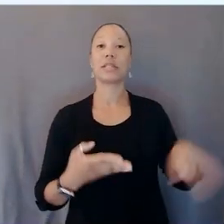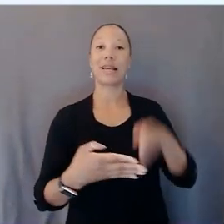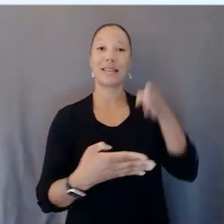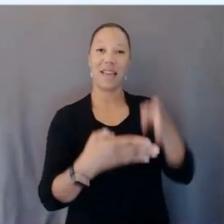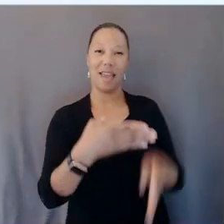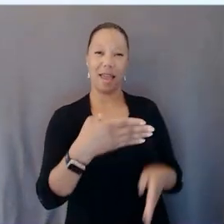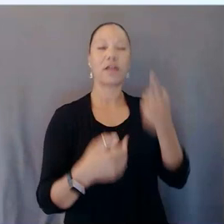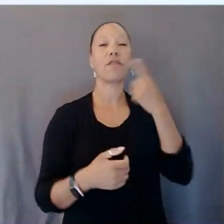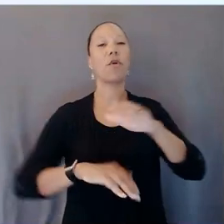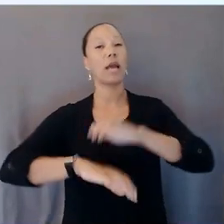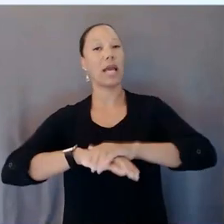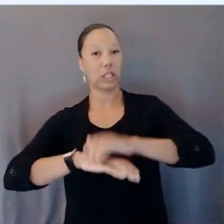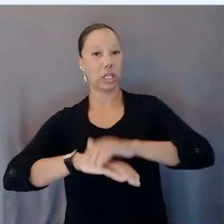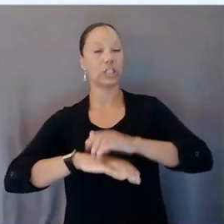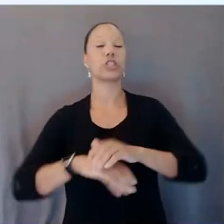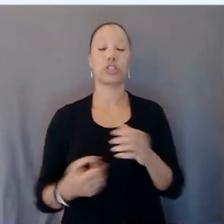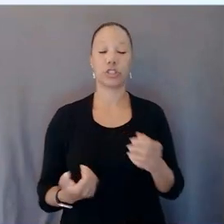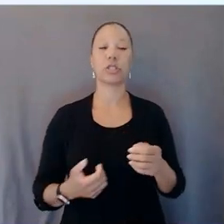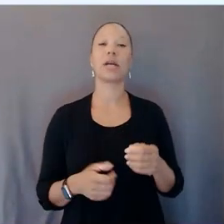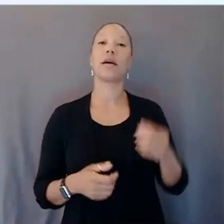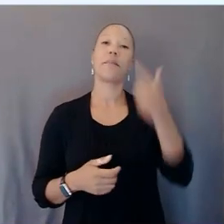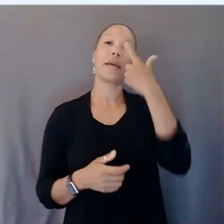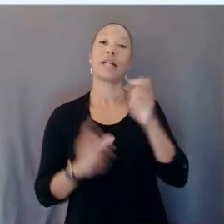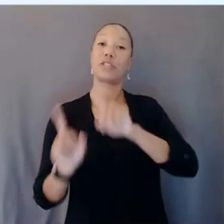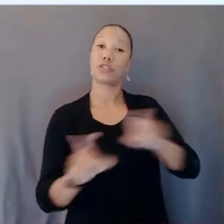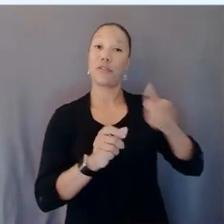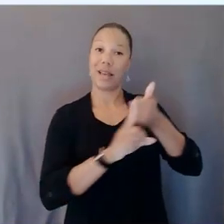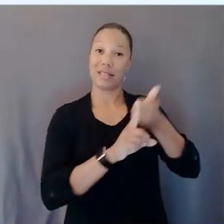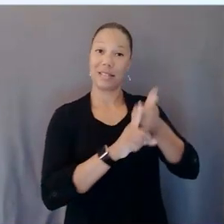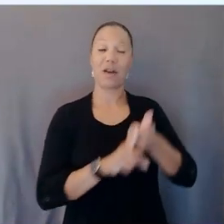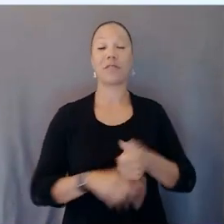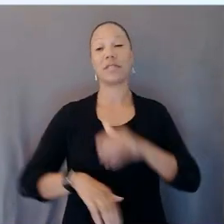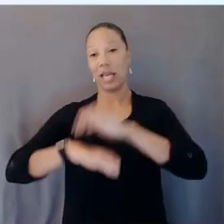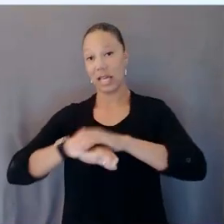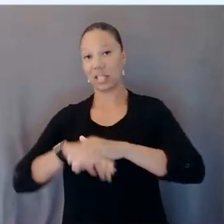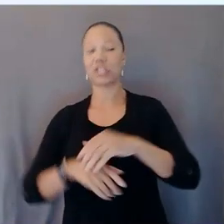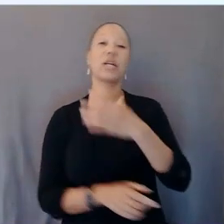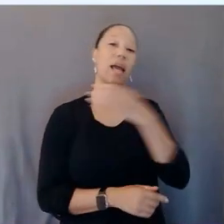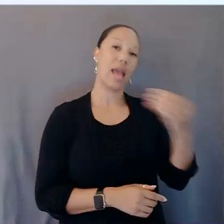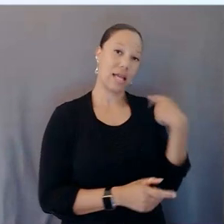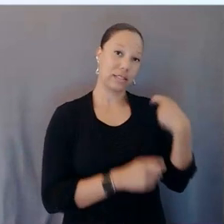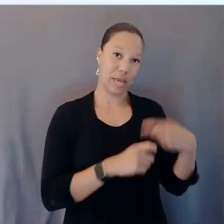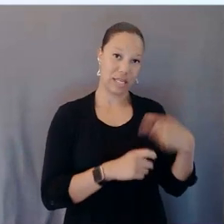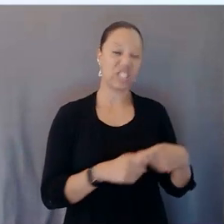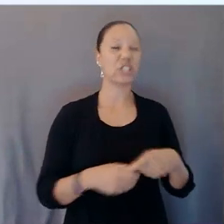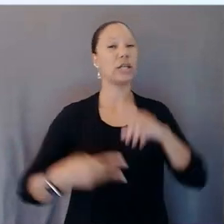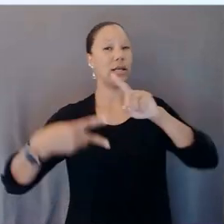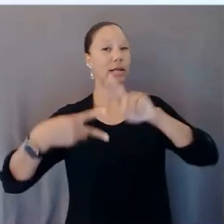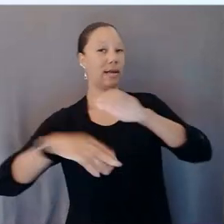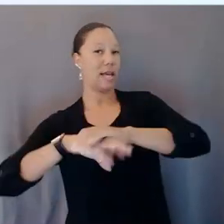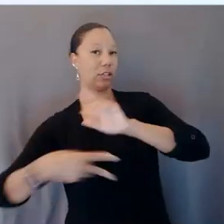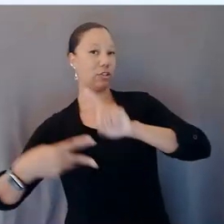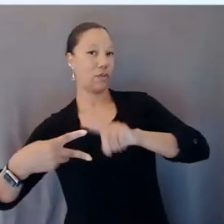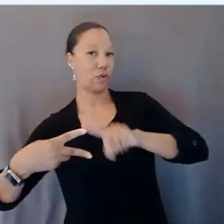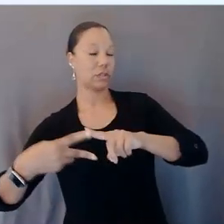you're in the English portion, the survey is in English and in Spanish, English first, Once you get to the bottom of the survey, it'll say